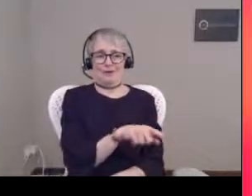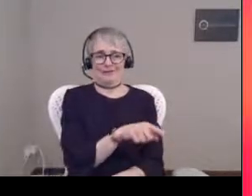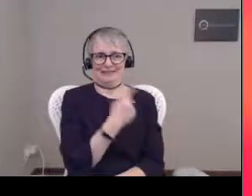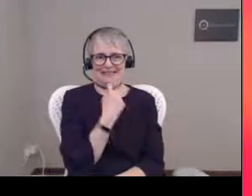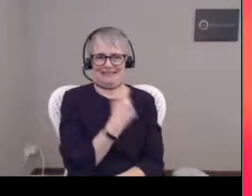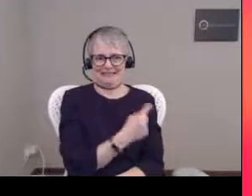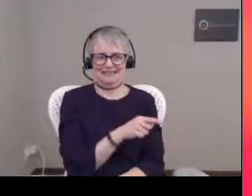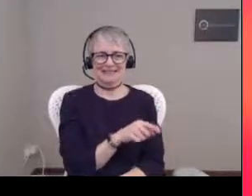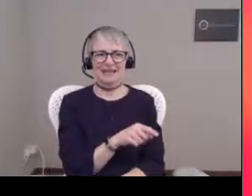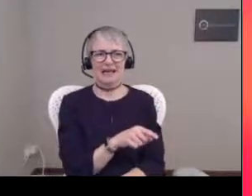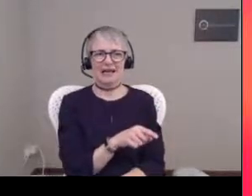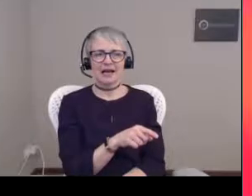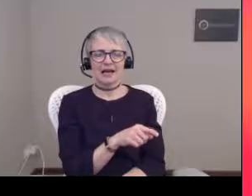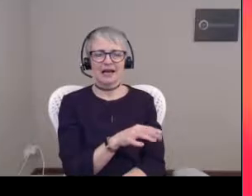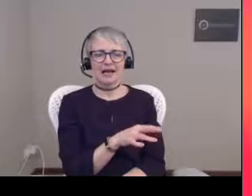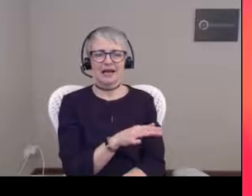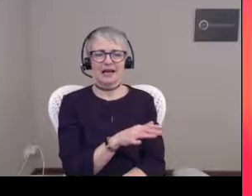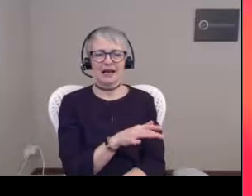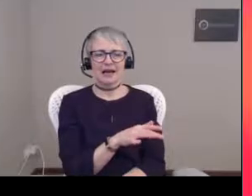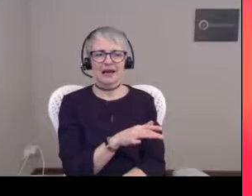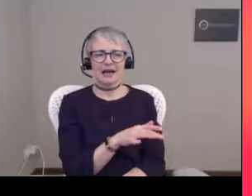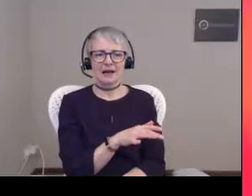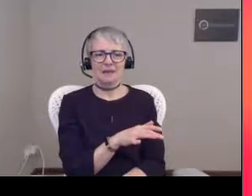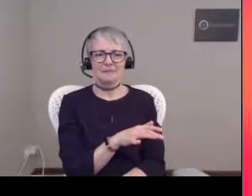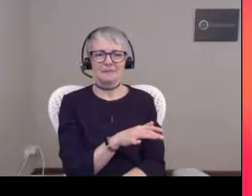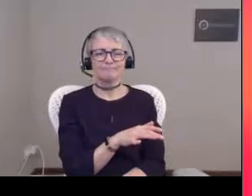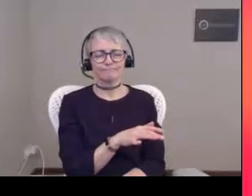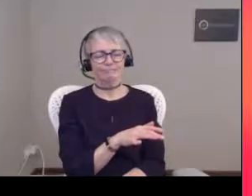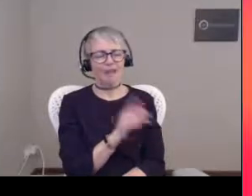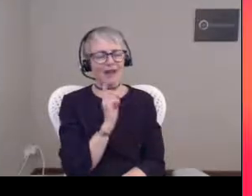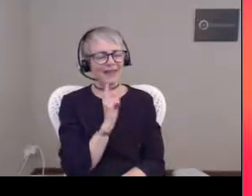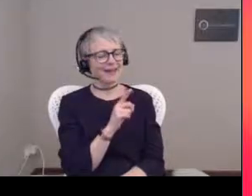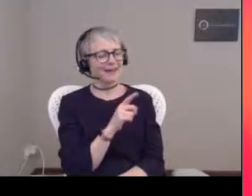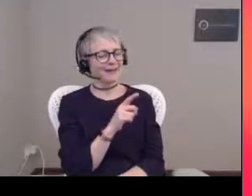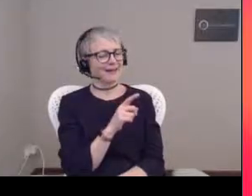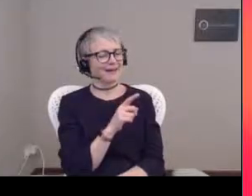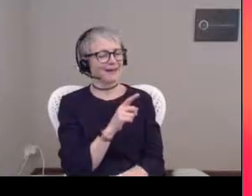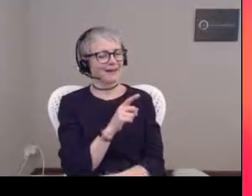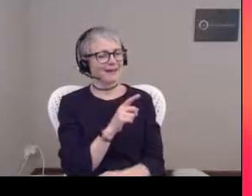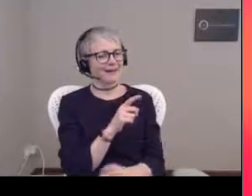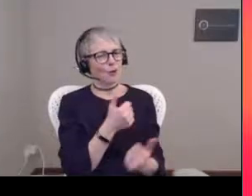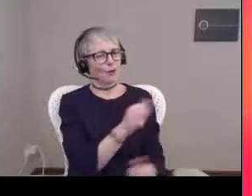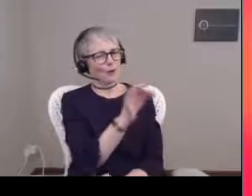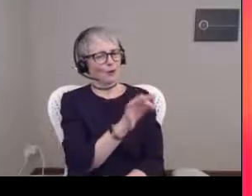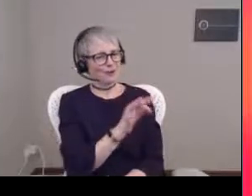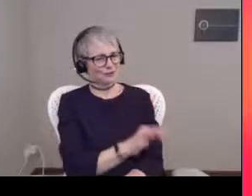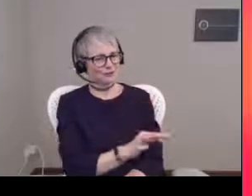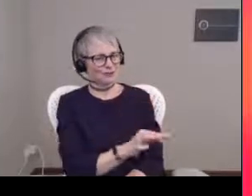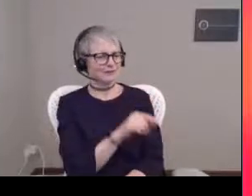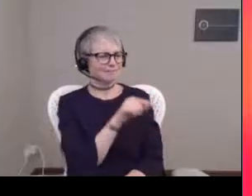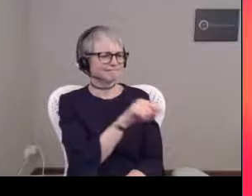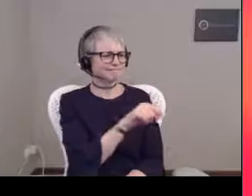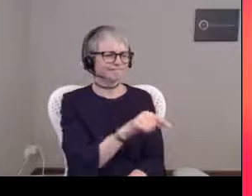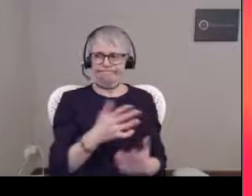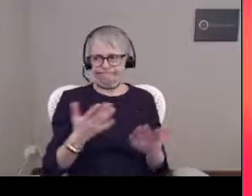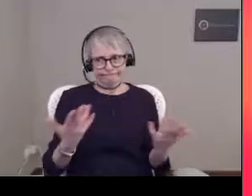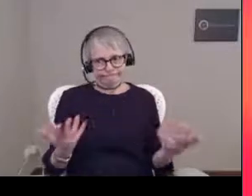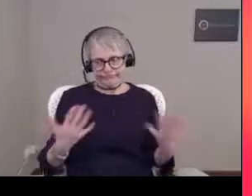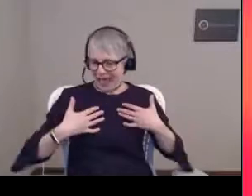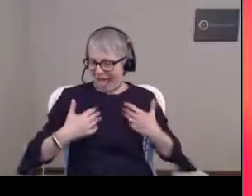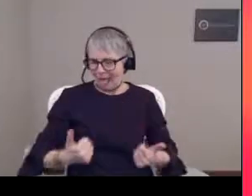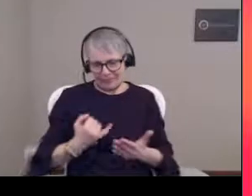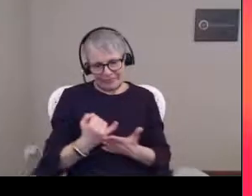which will be relevant for lots of our candidates. Having had a number of years not working due to health